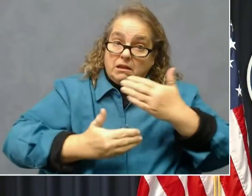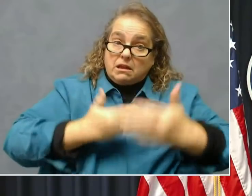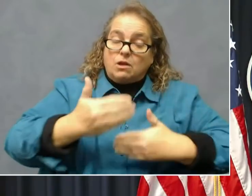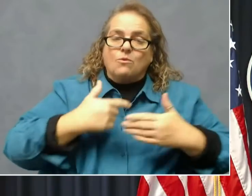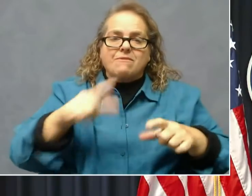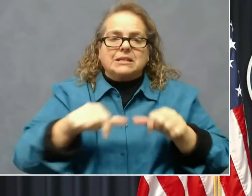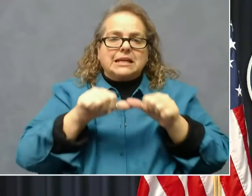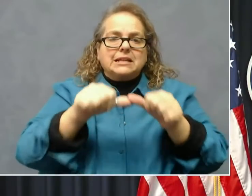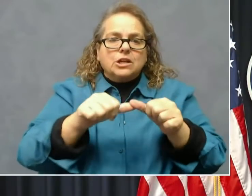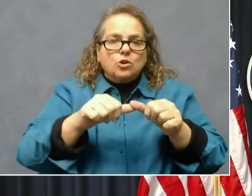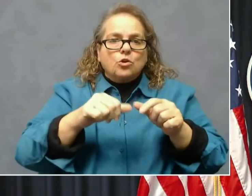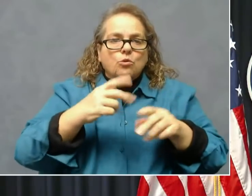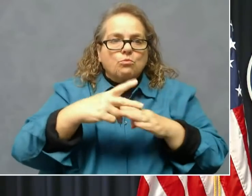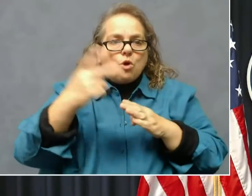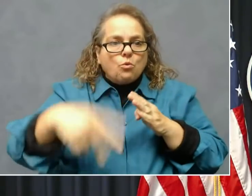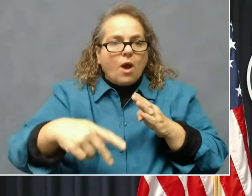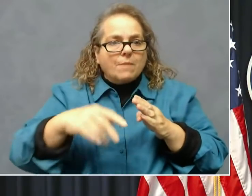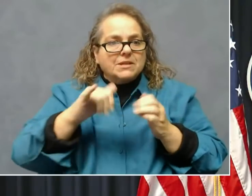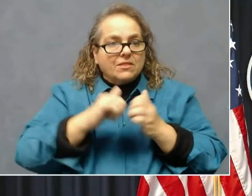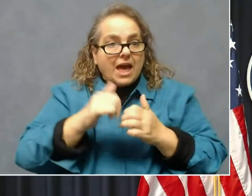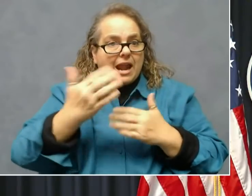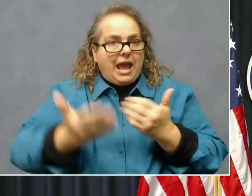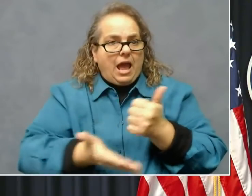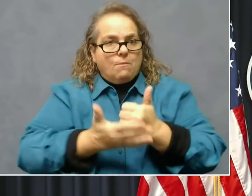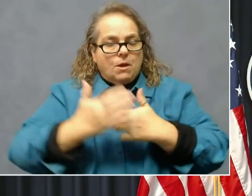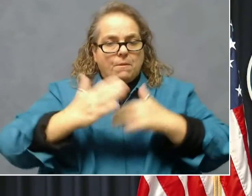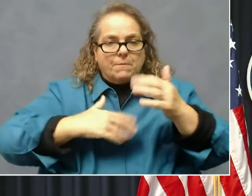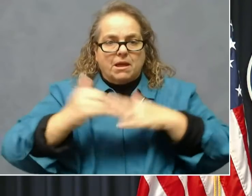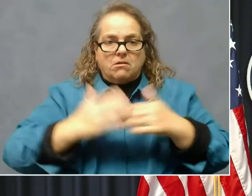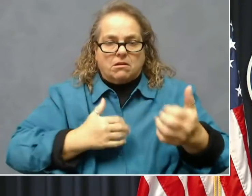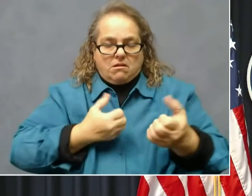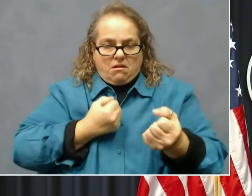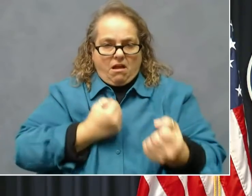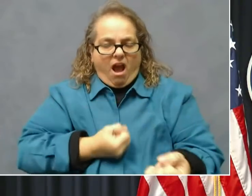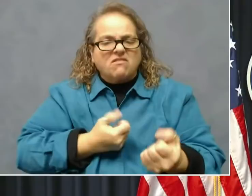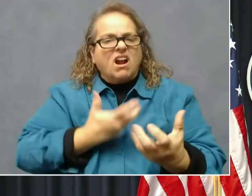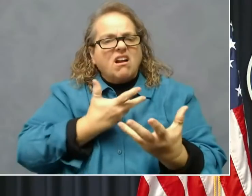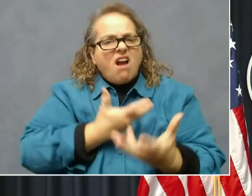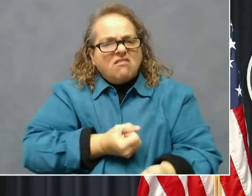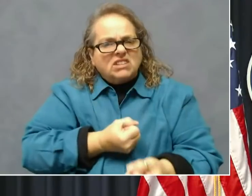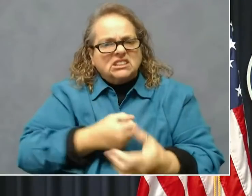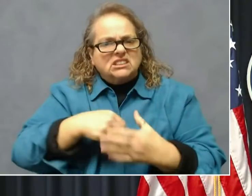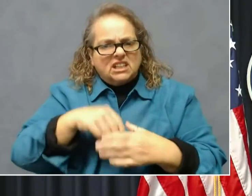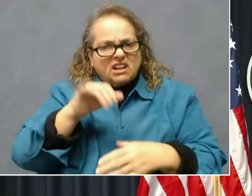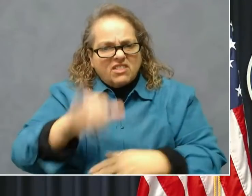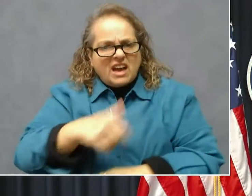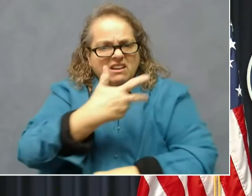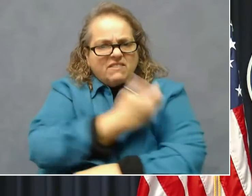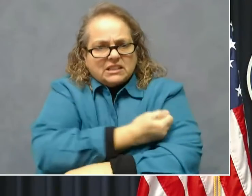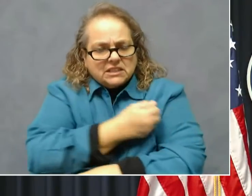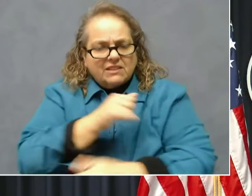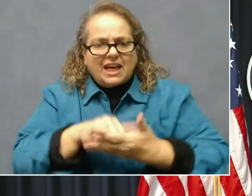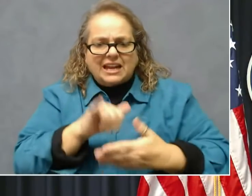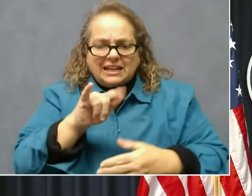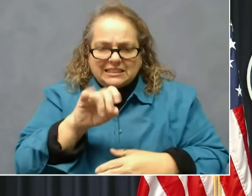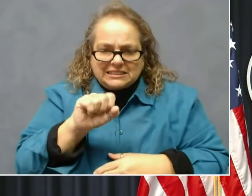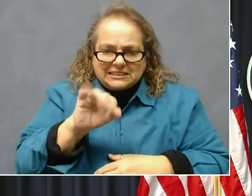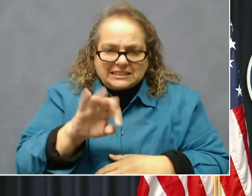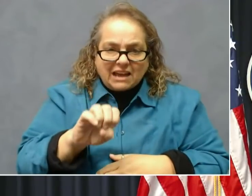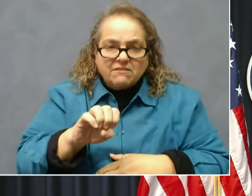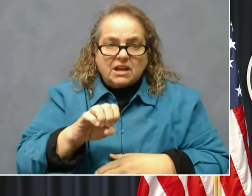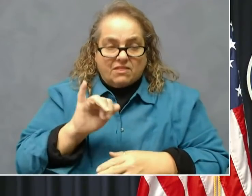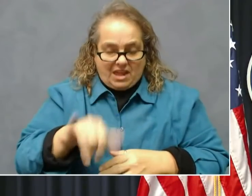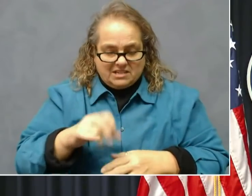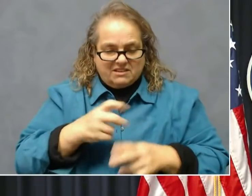build confidence in that vaccine, showing that it is safe and showing it's effective. We're going to continue to do